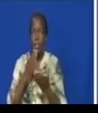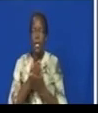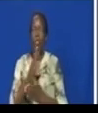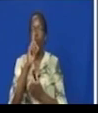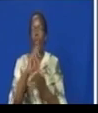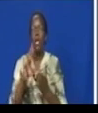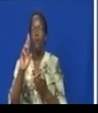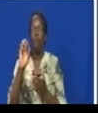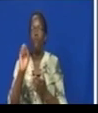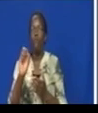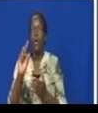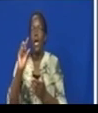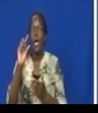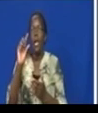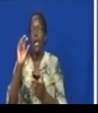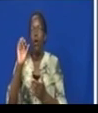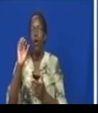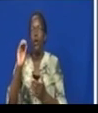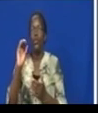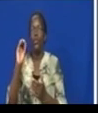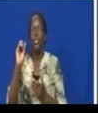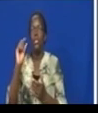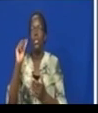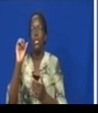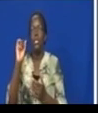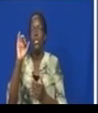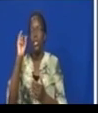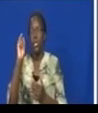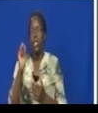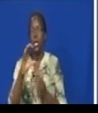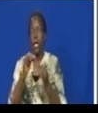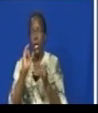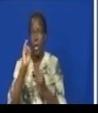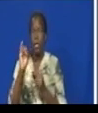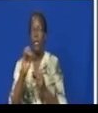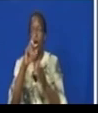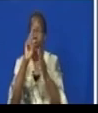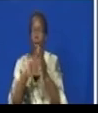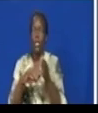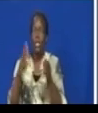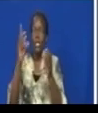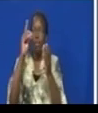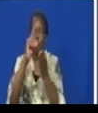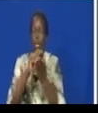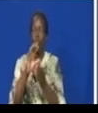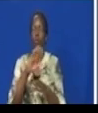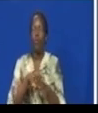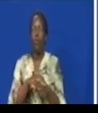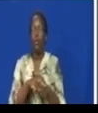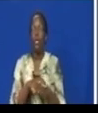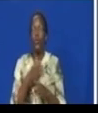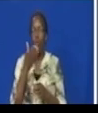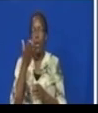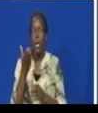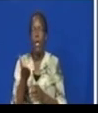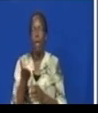is and importantly, what does it depend on. Now, in the strategies for this, here